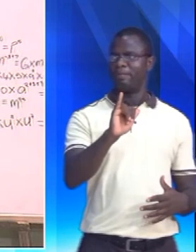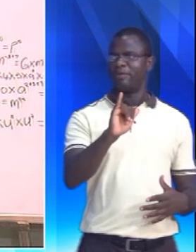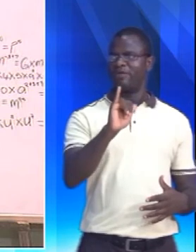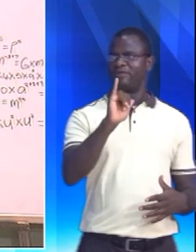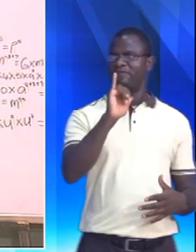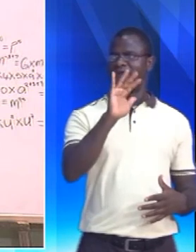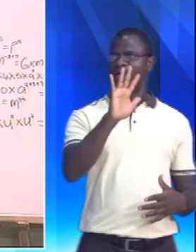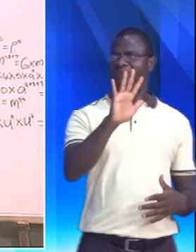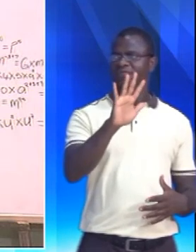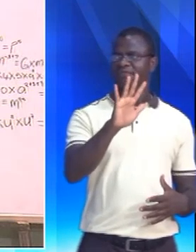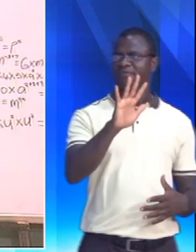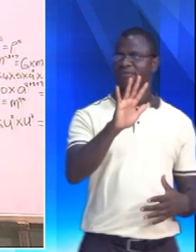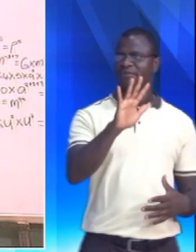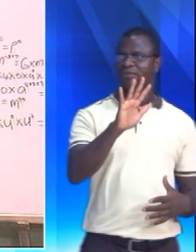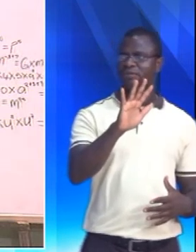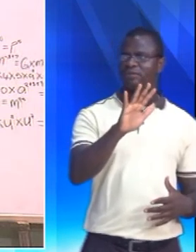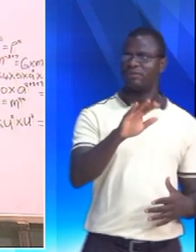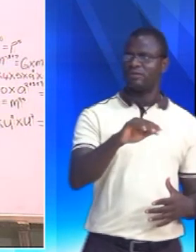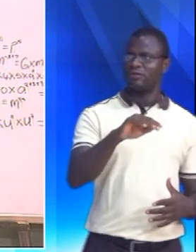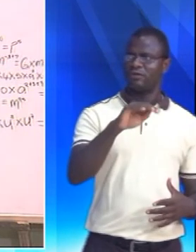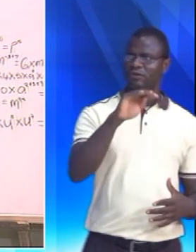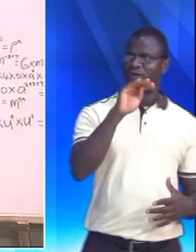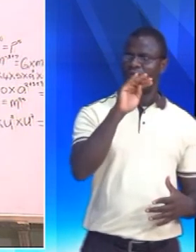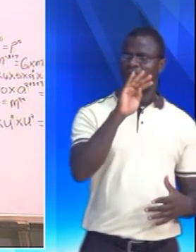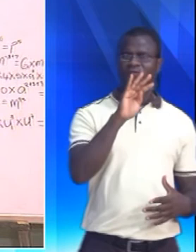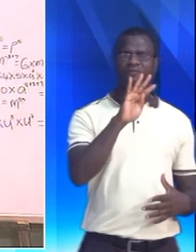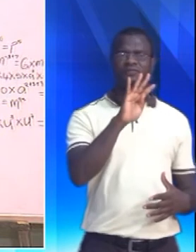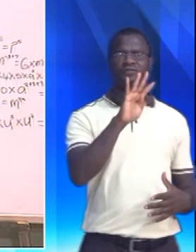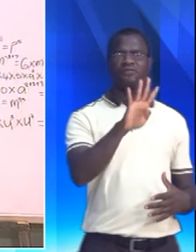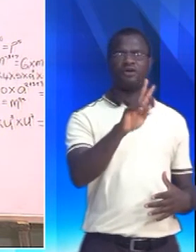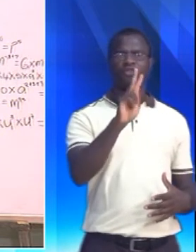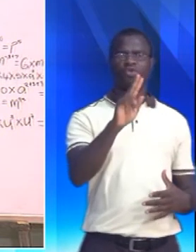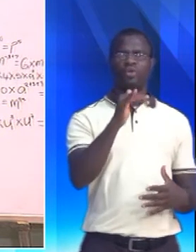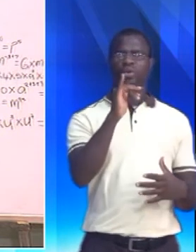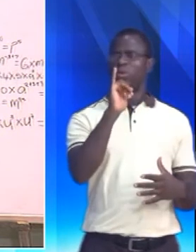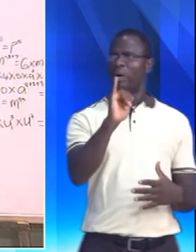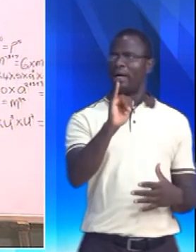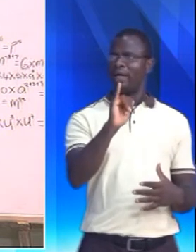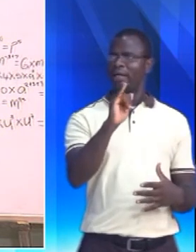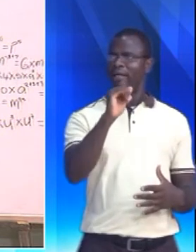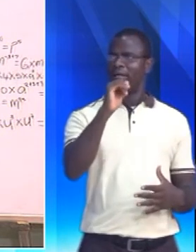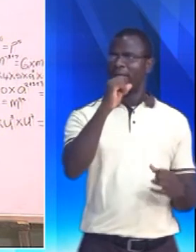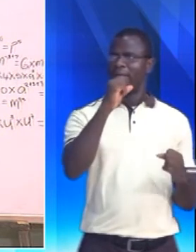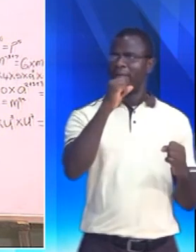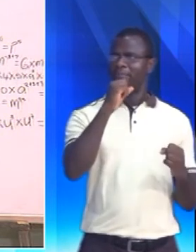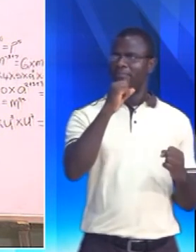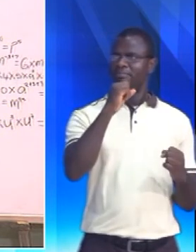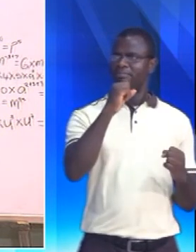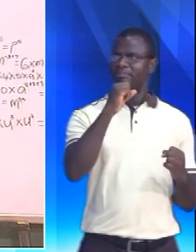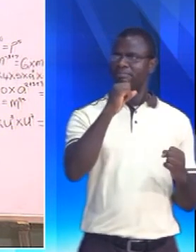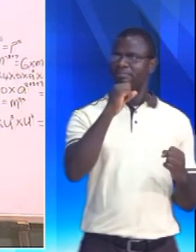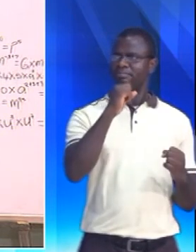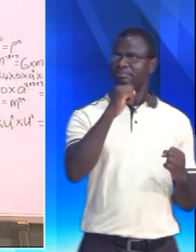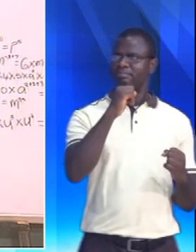3y raised to power of 5. In this case, as we can also see